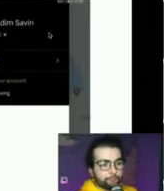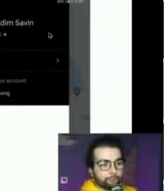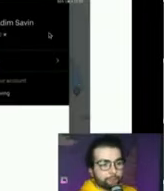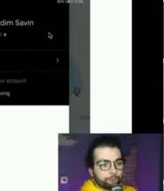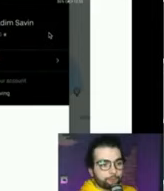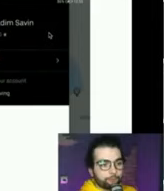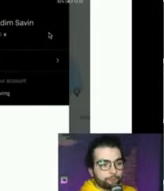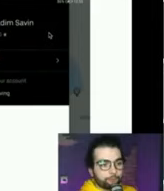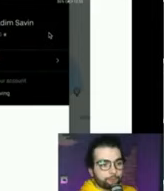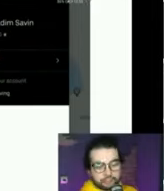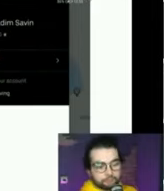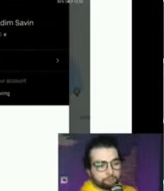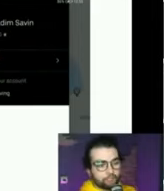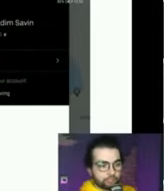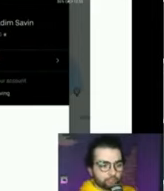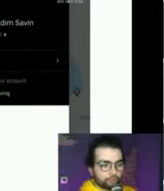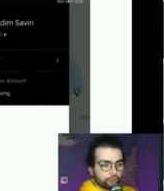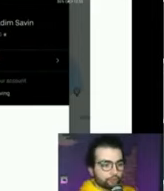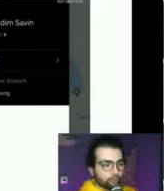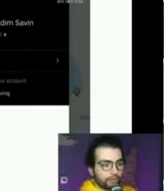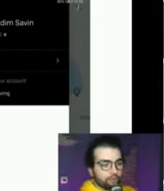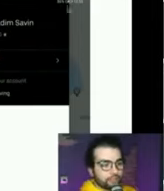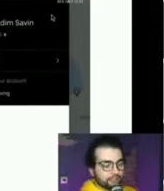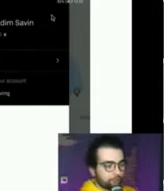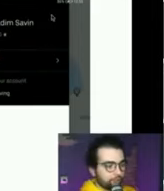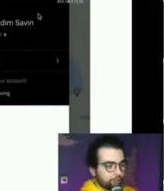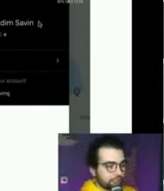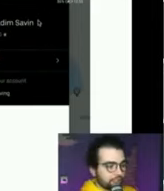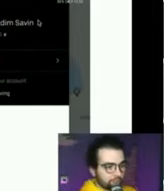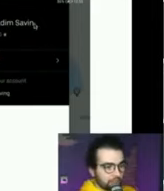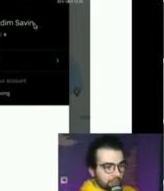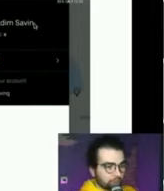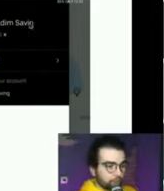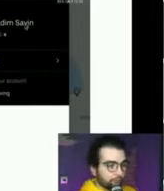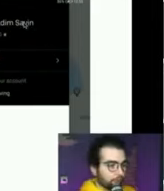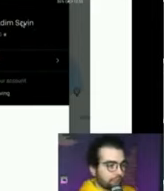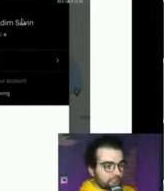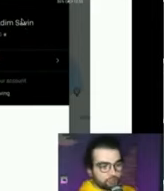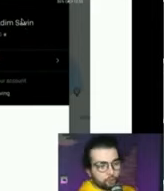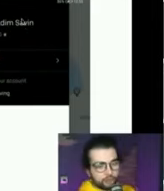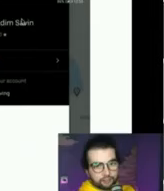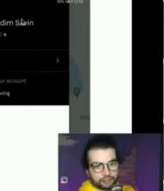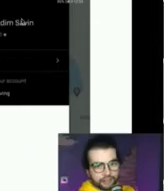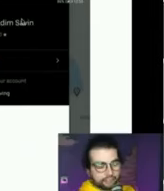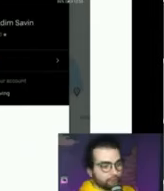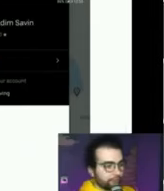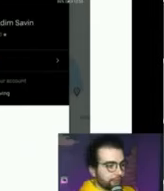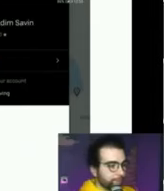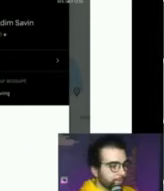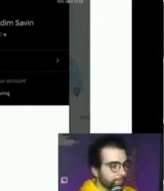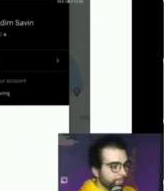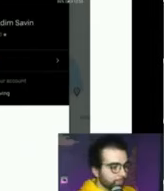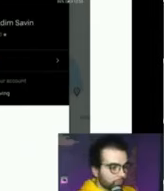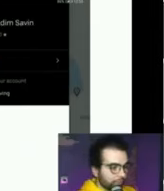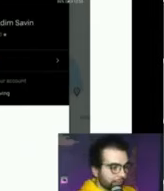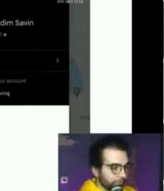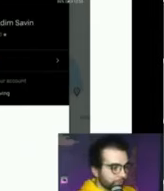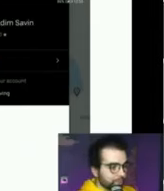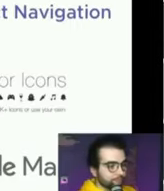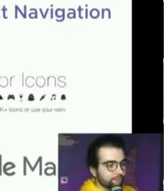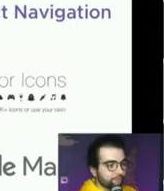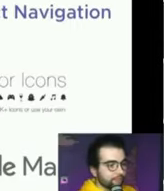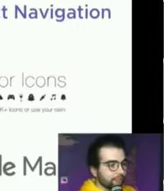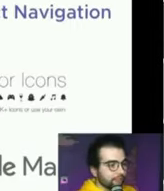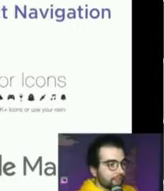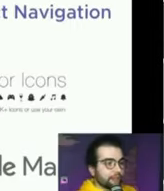going to implement the drawer navigator, because a lot of you have asked about this, how to implement, so we're going to get into that today.